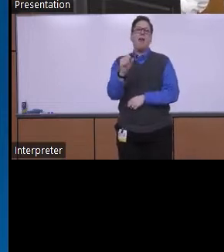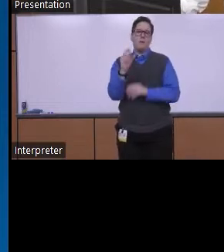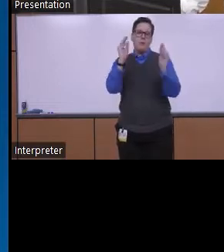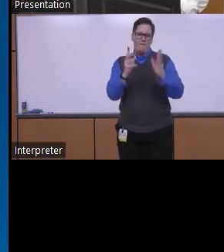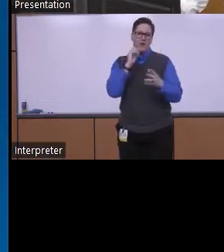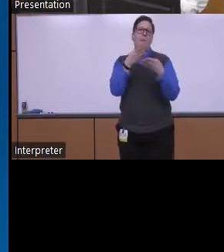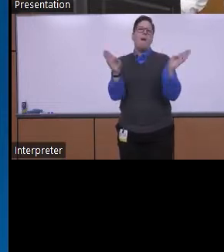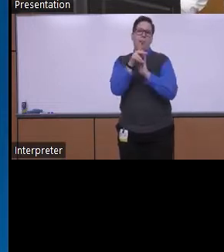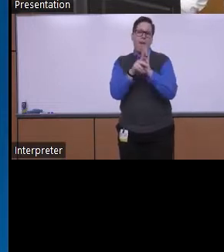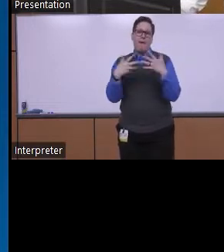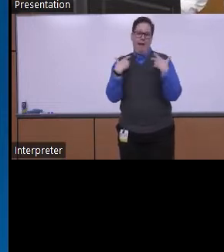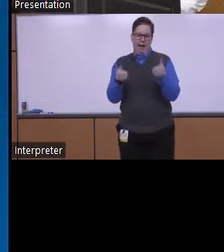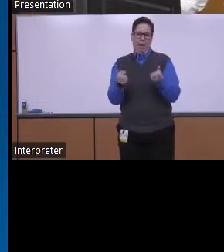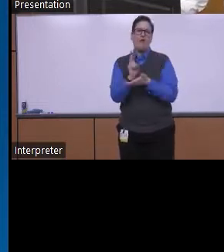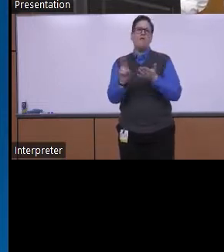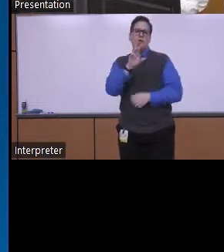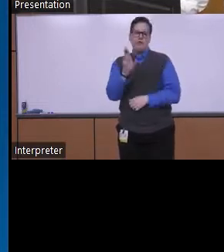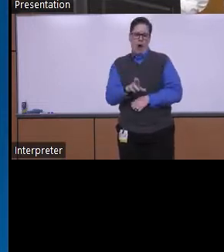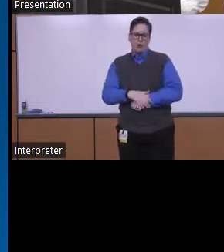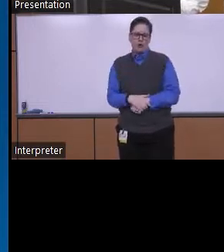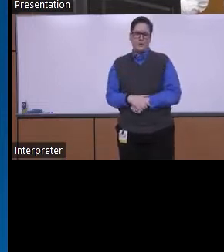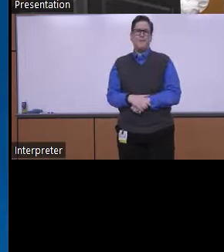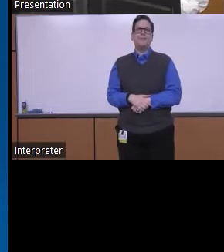Public Policy and Health at University of Rochester.